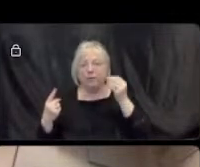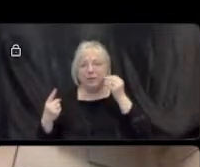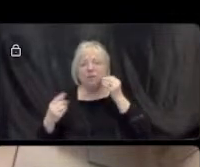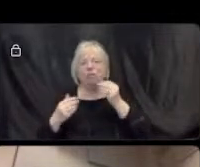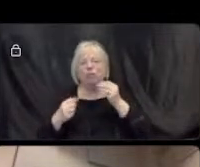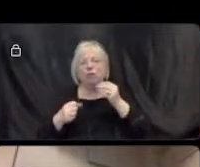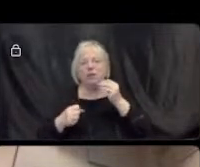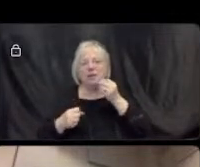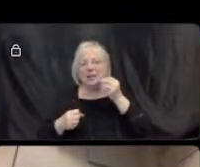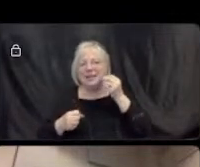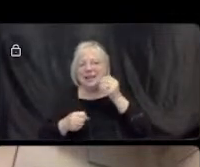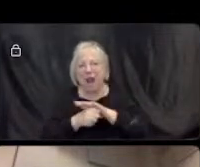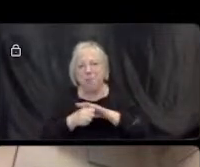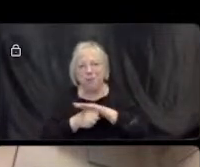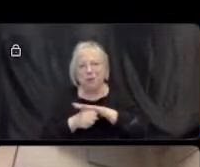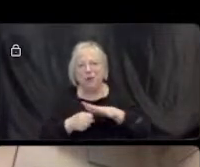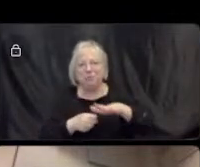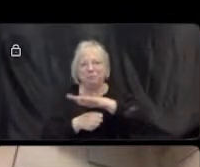neighborhood,